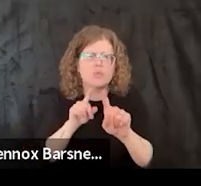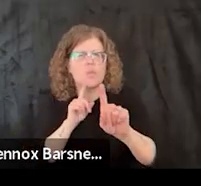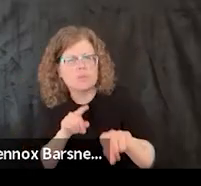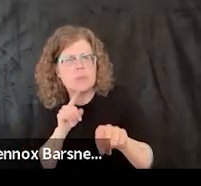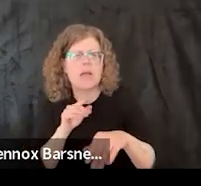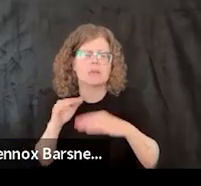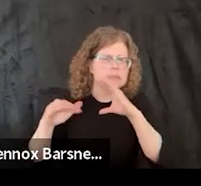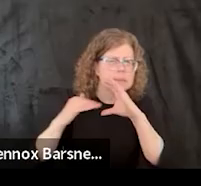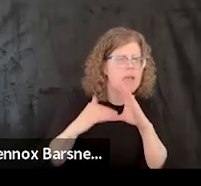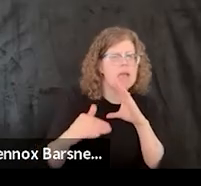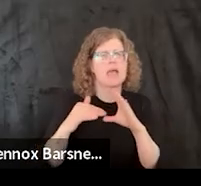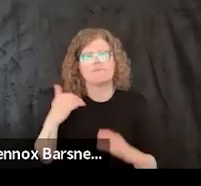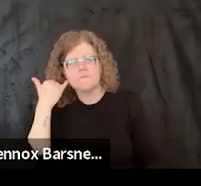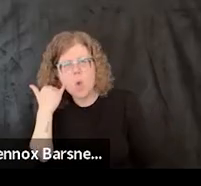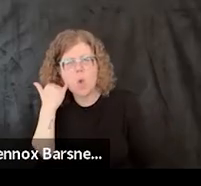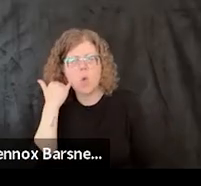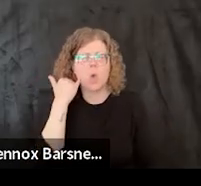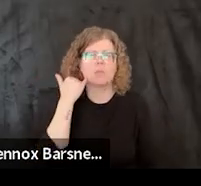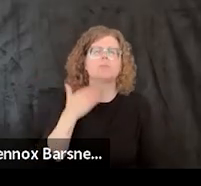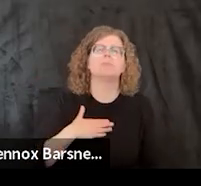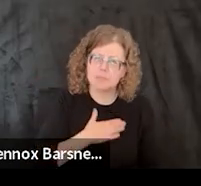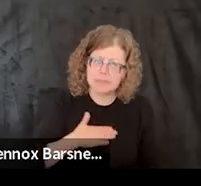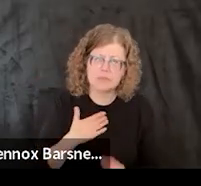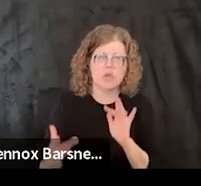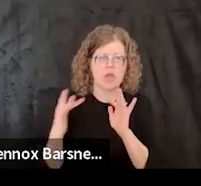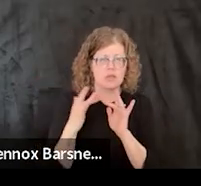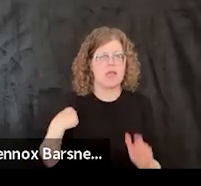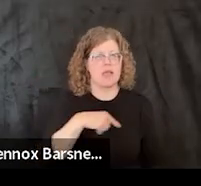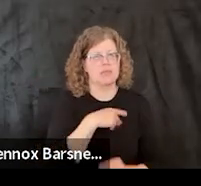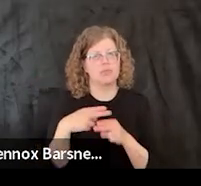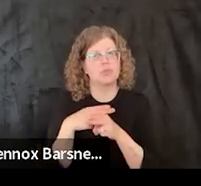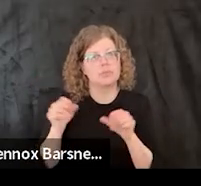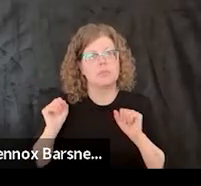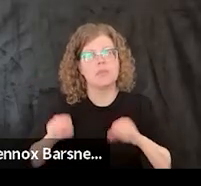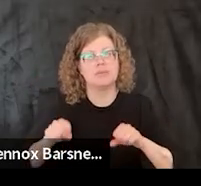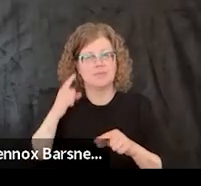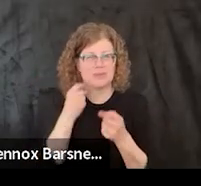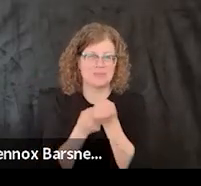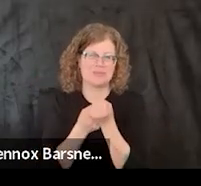So try to reach out for support early. Thank you so much for listening.